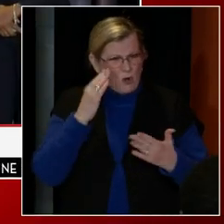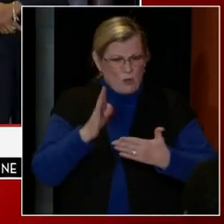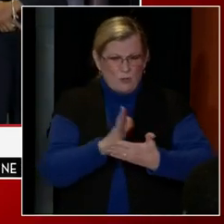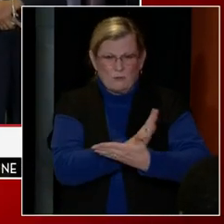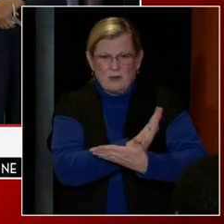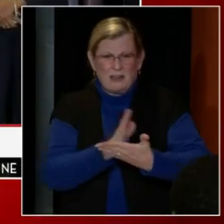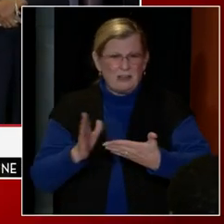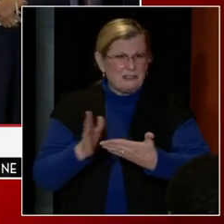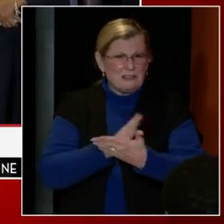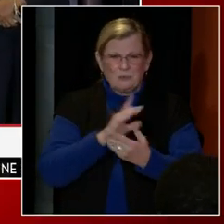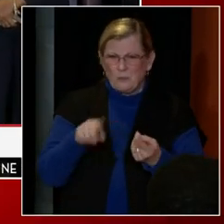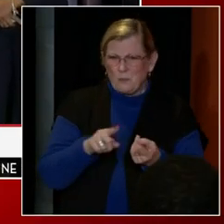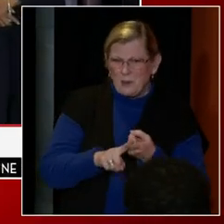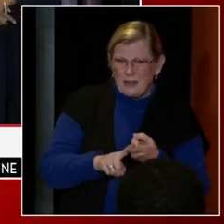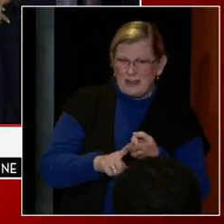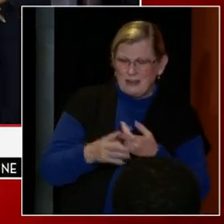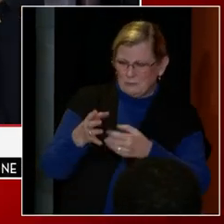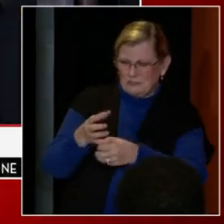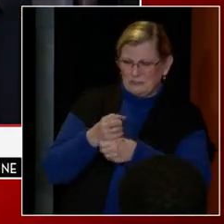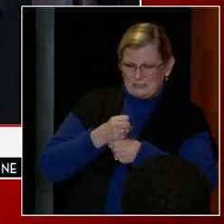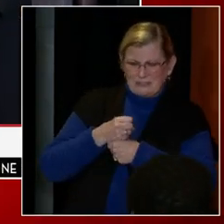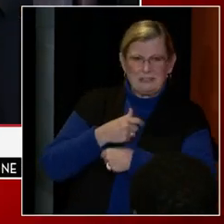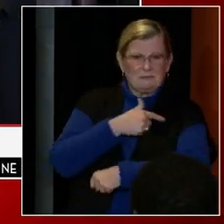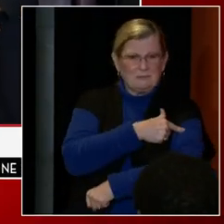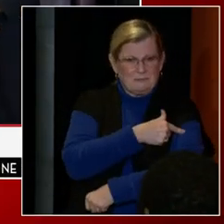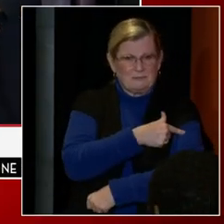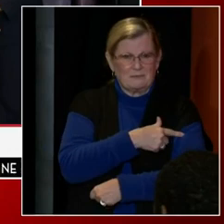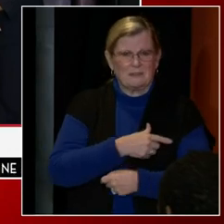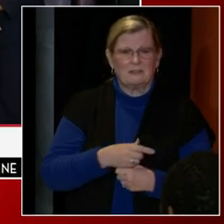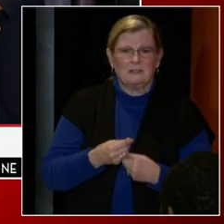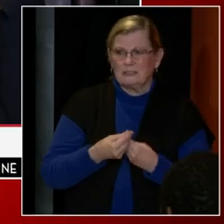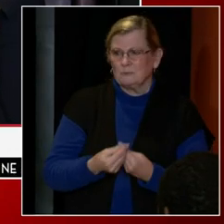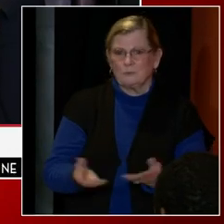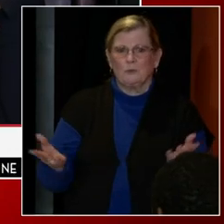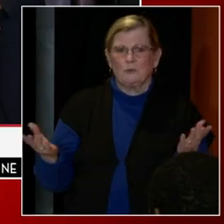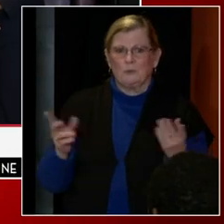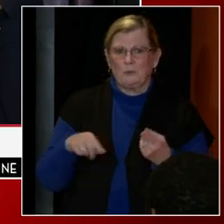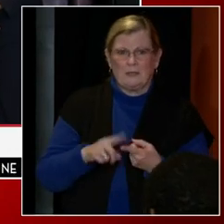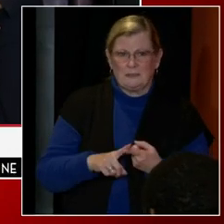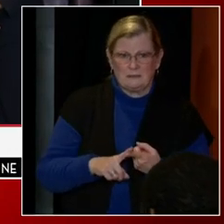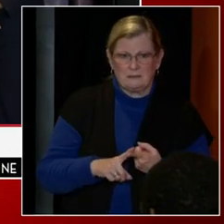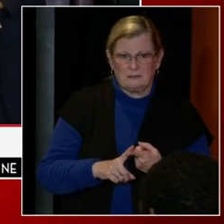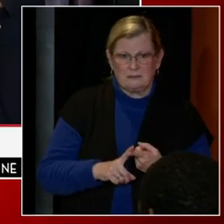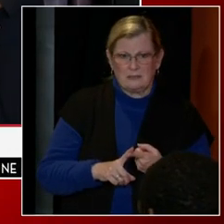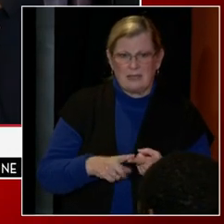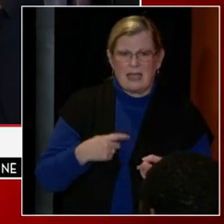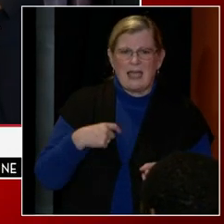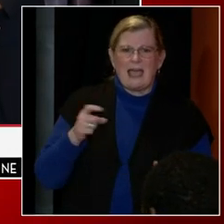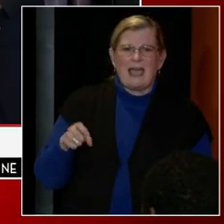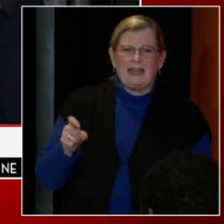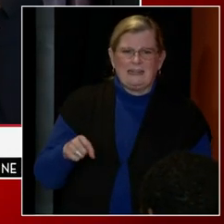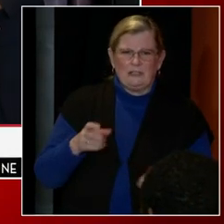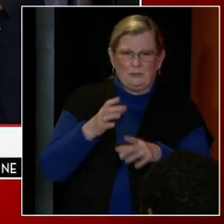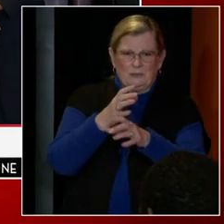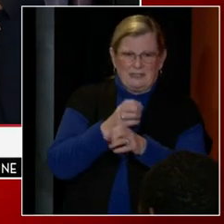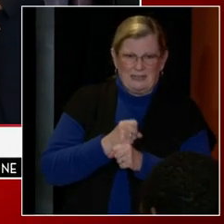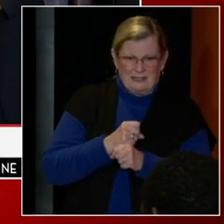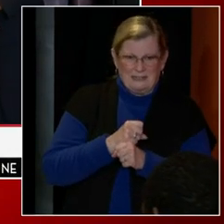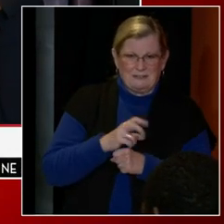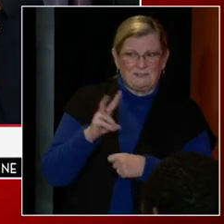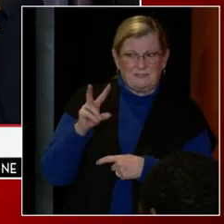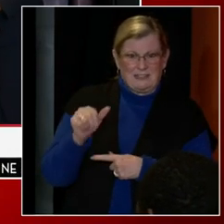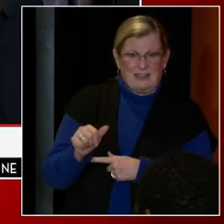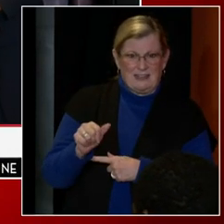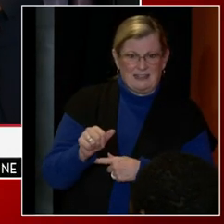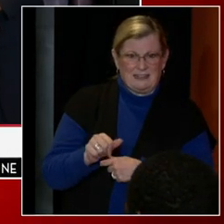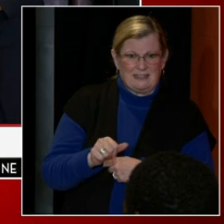to be distributed amongst the hospitals? Sure. So we should begin to receive the doses from Virginia as early as next